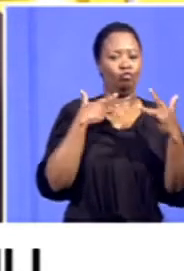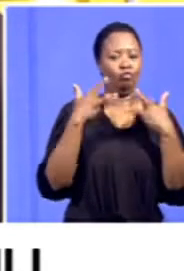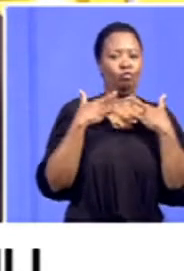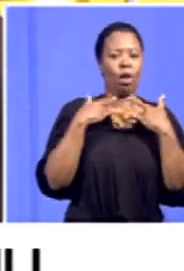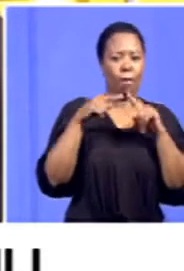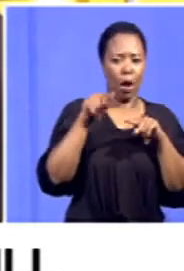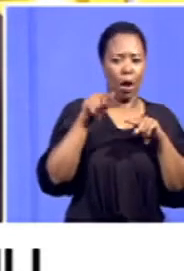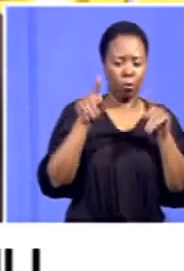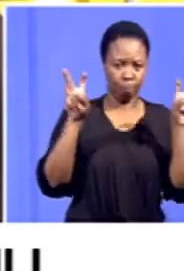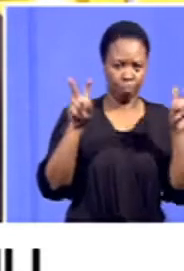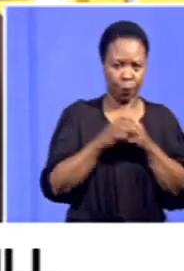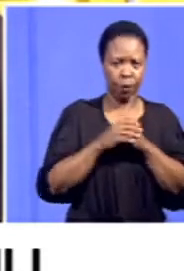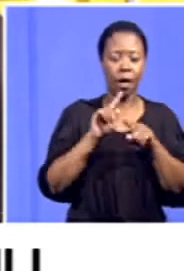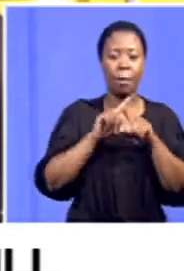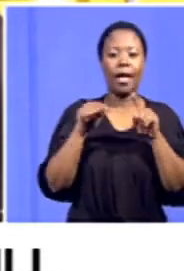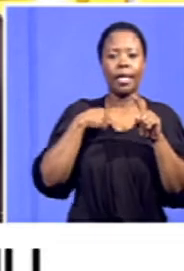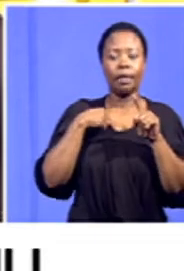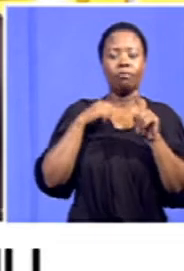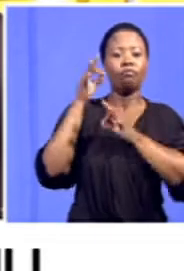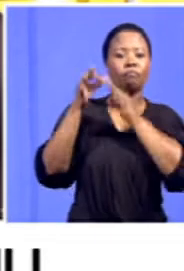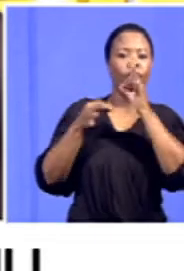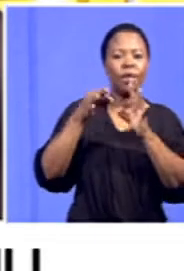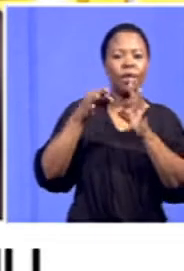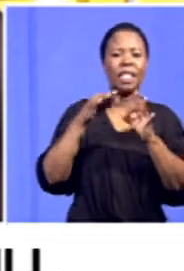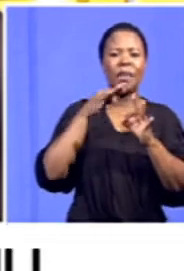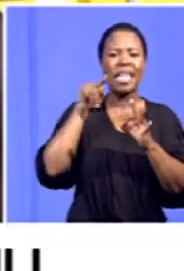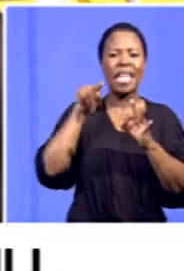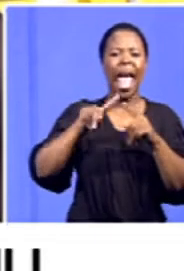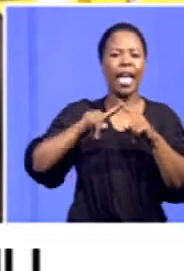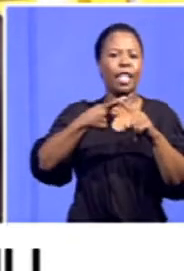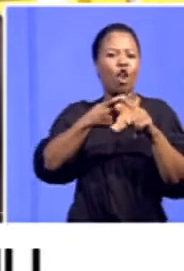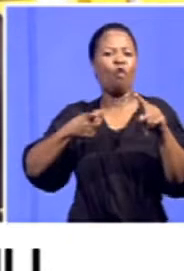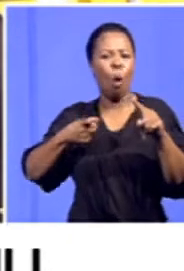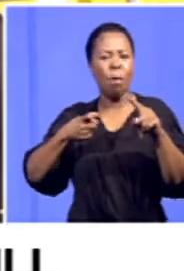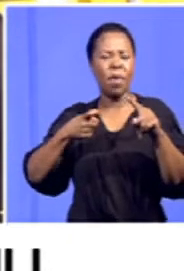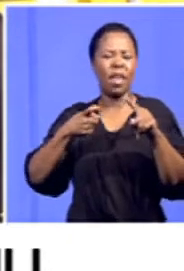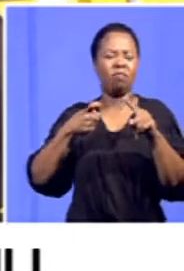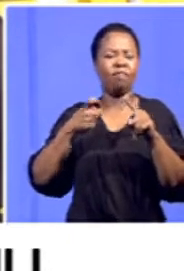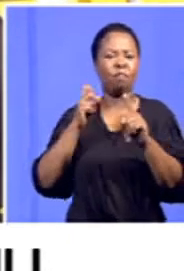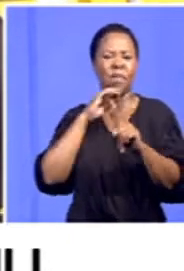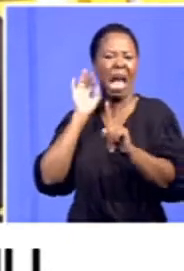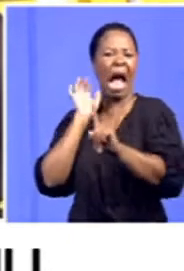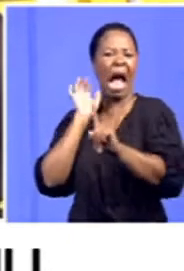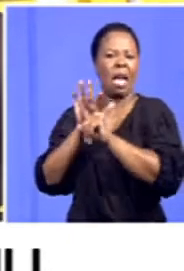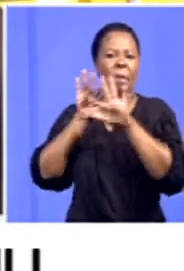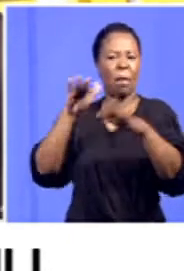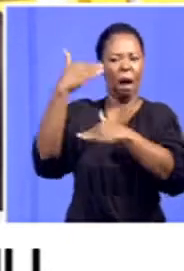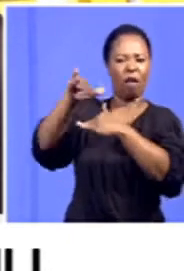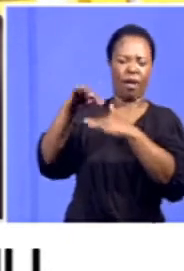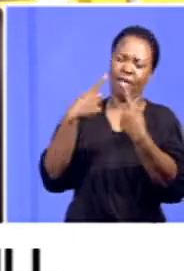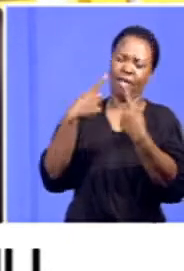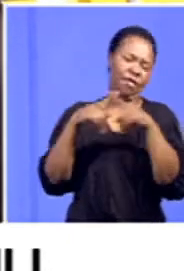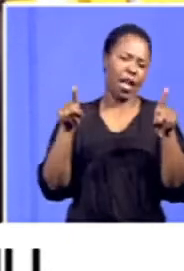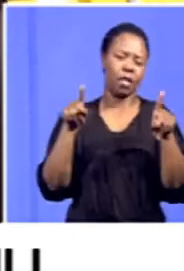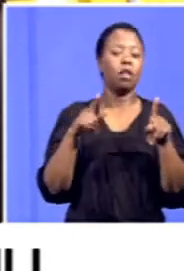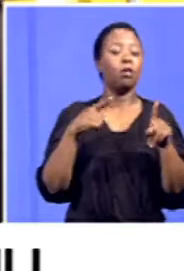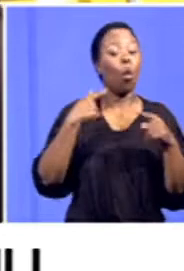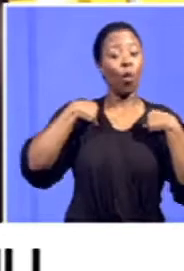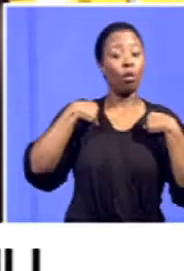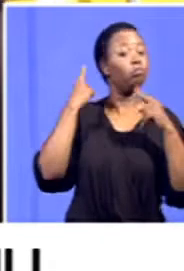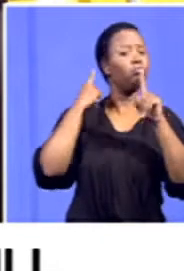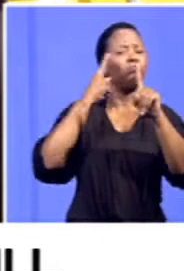really want to clarify is that this is not a xenophobic bill. What it seeks to do is to formalize also for